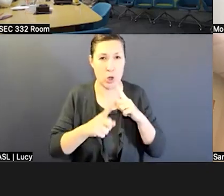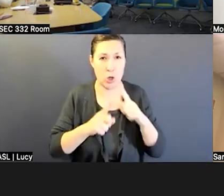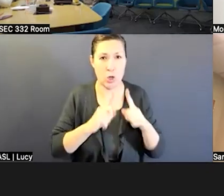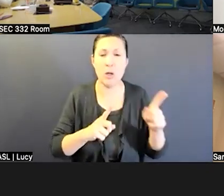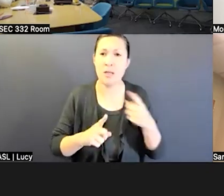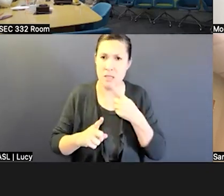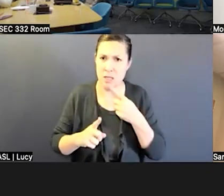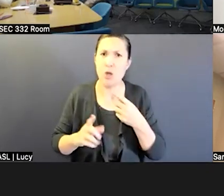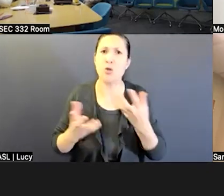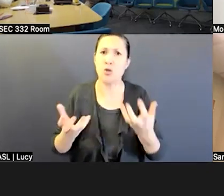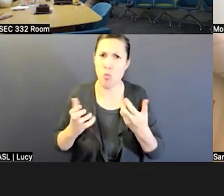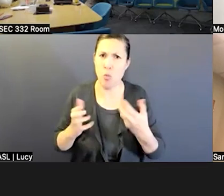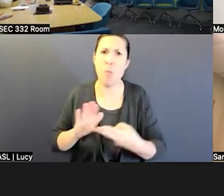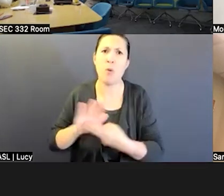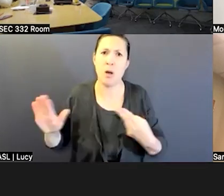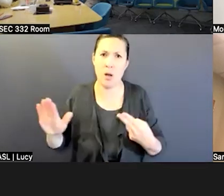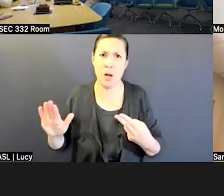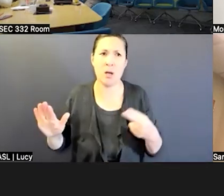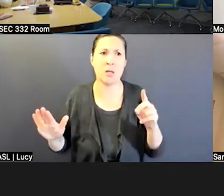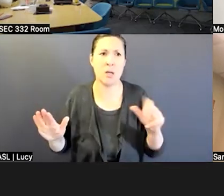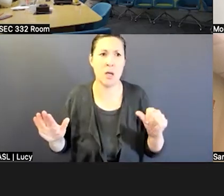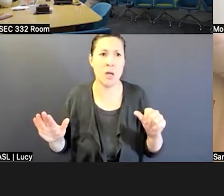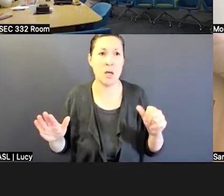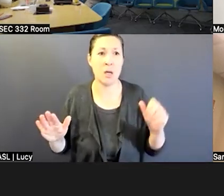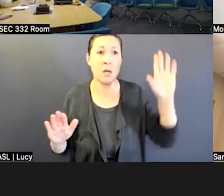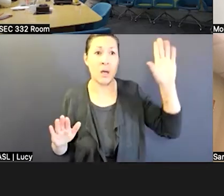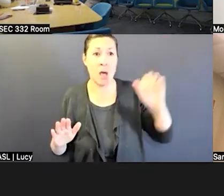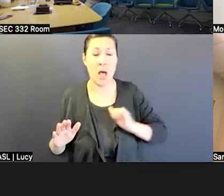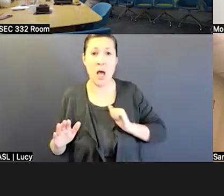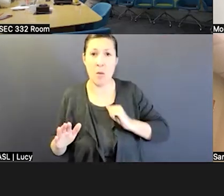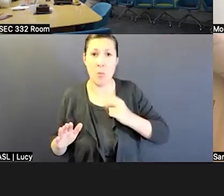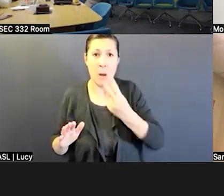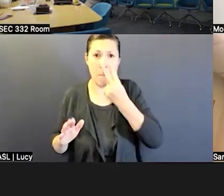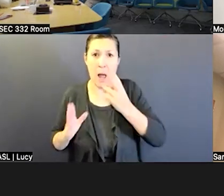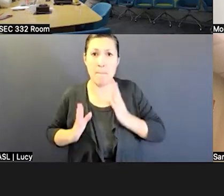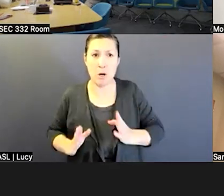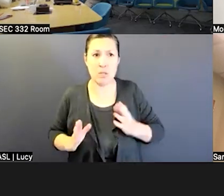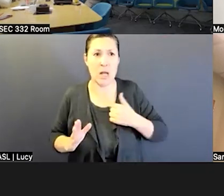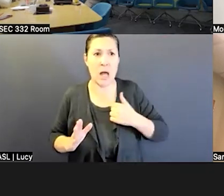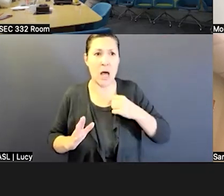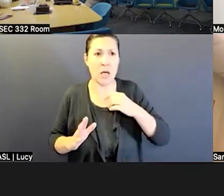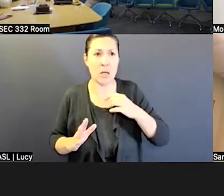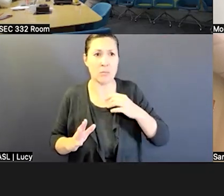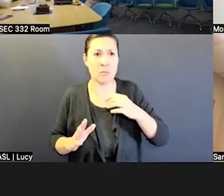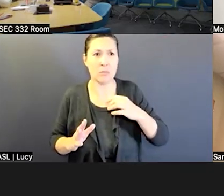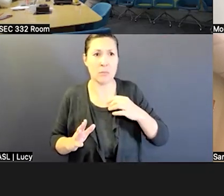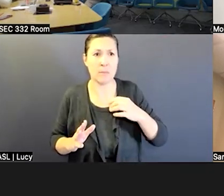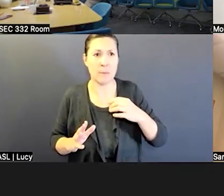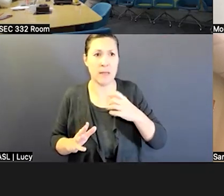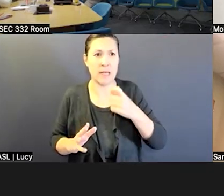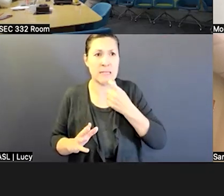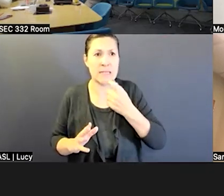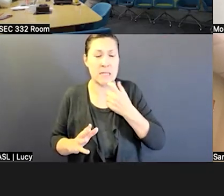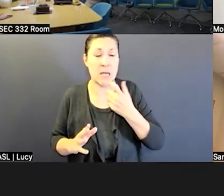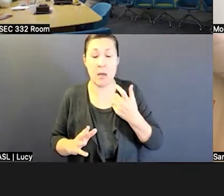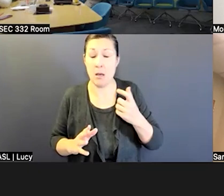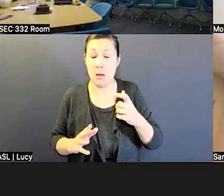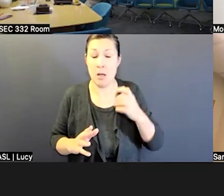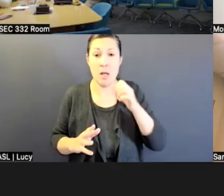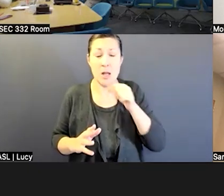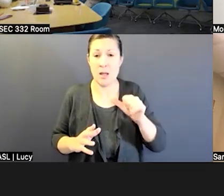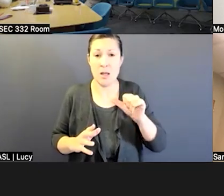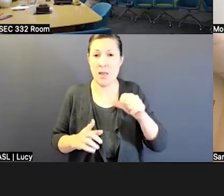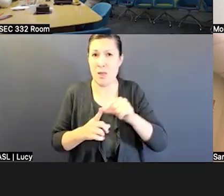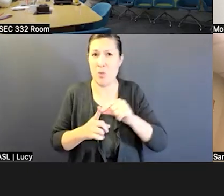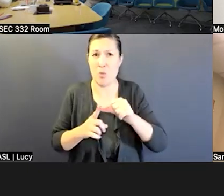disabled. Yeah. I can speak for myself as a blind person. And I don't think the word disabled